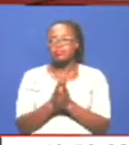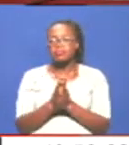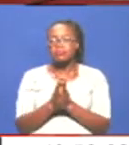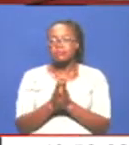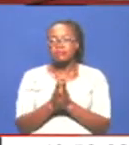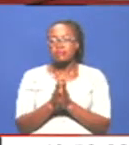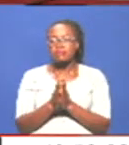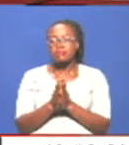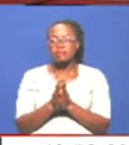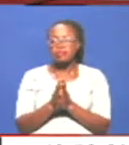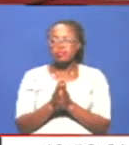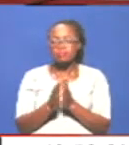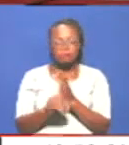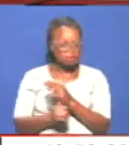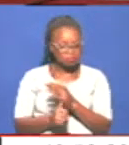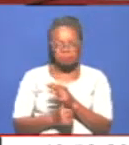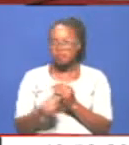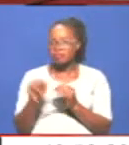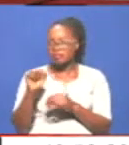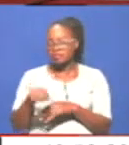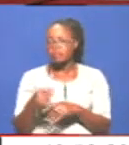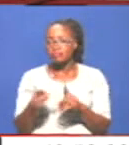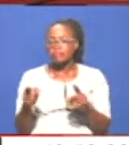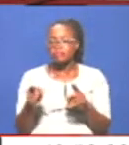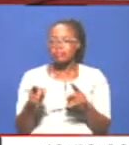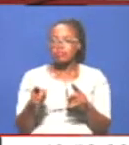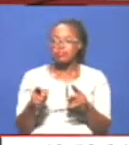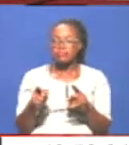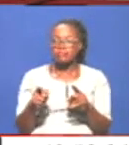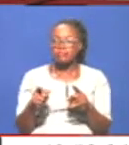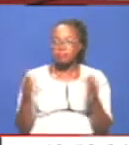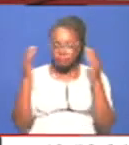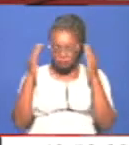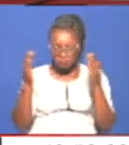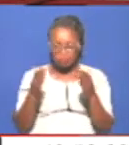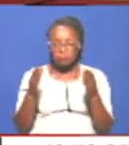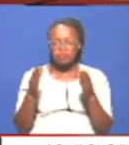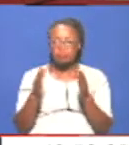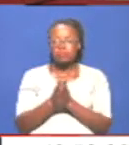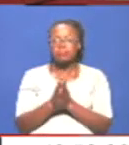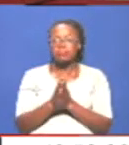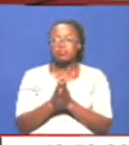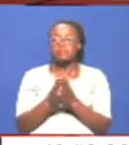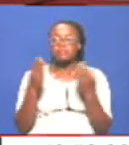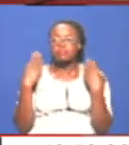tough, but usually you're committed to chess. Yeah.